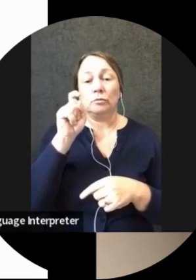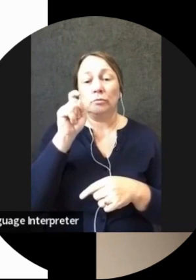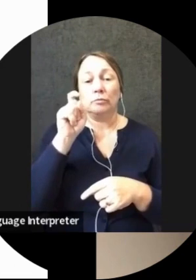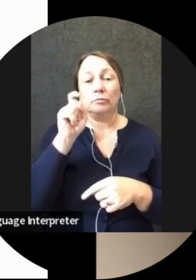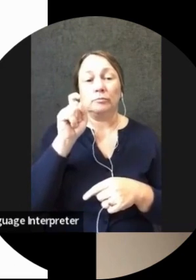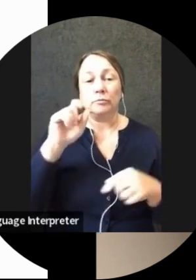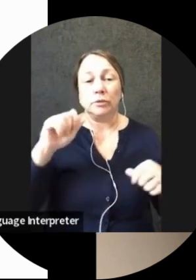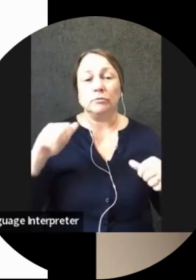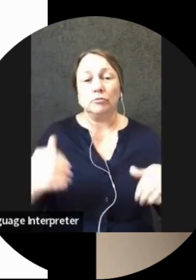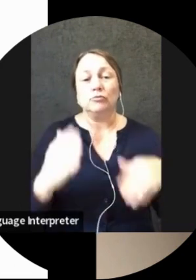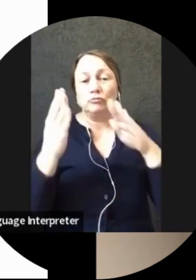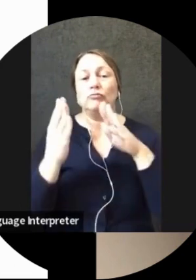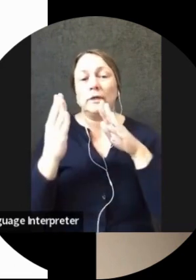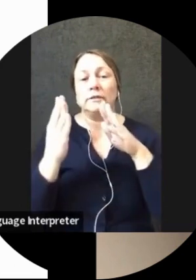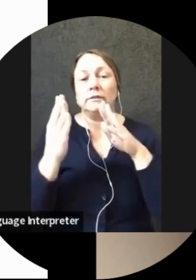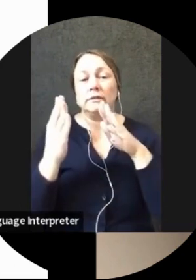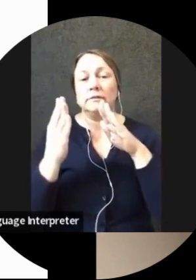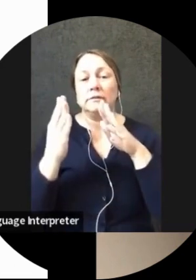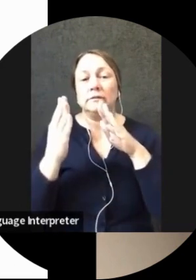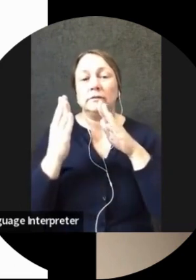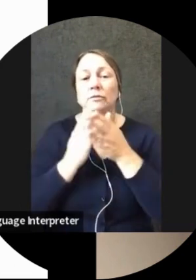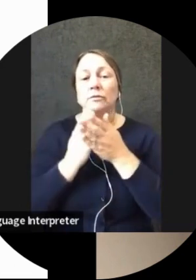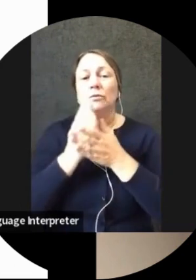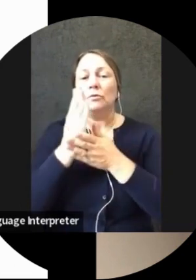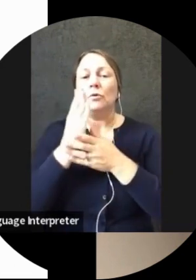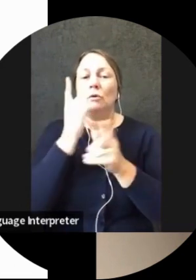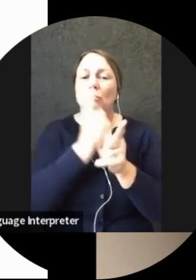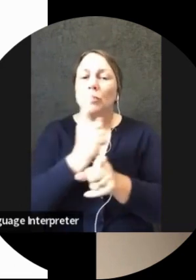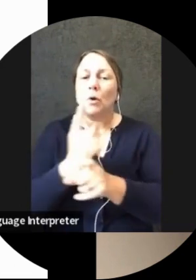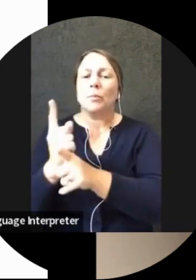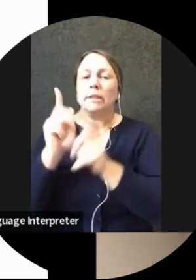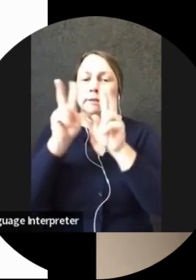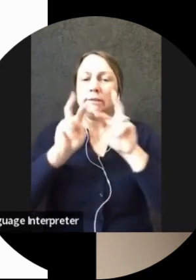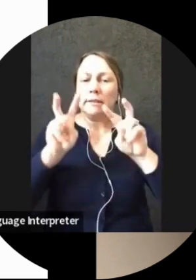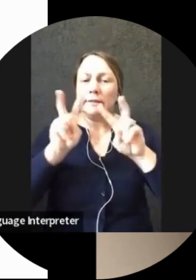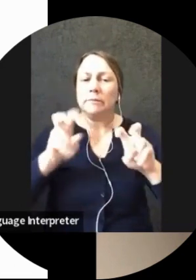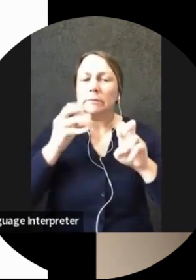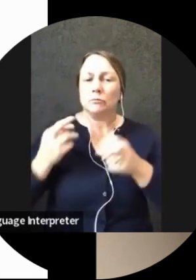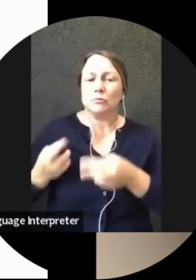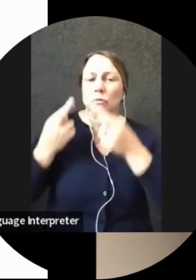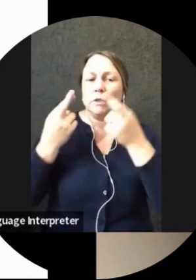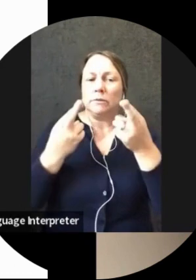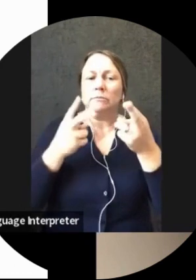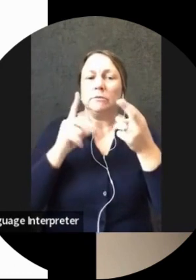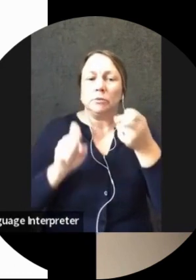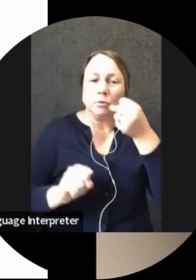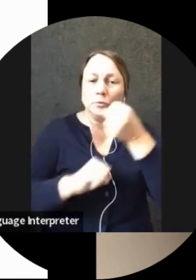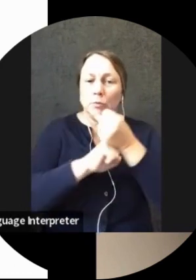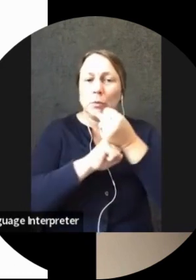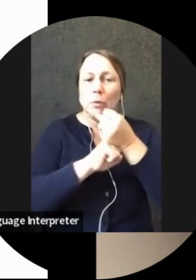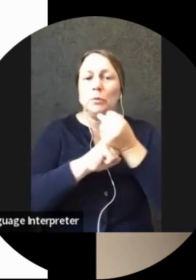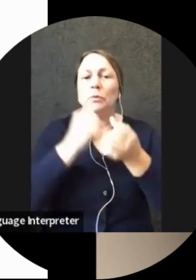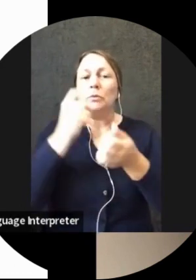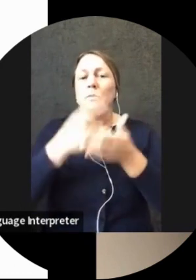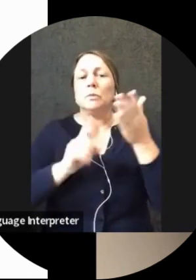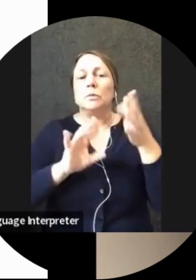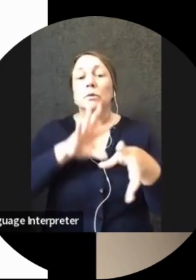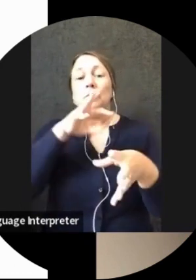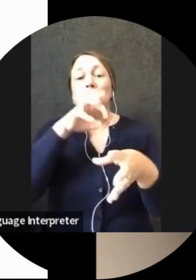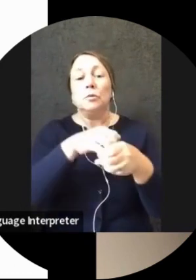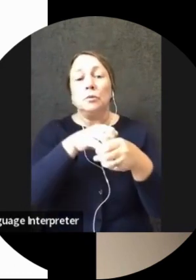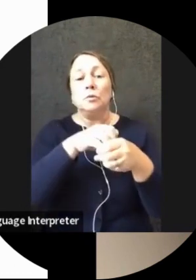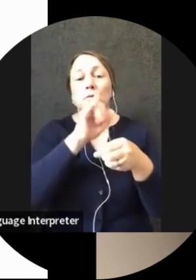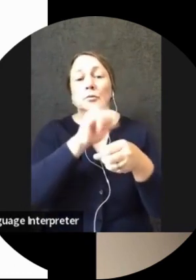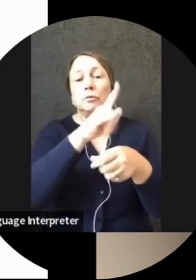must and should be addressed via appropriate assessments and recommendations and recommended supports.